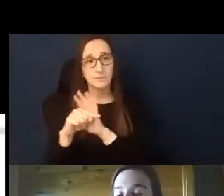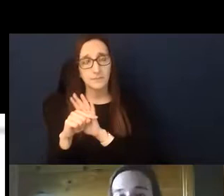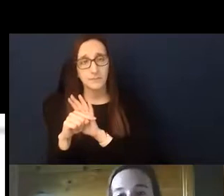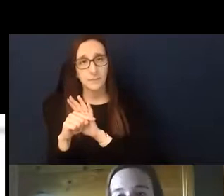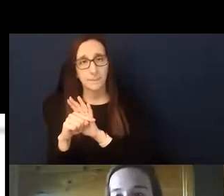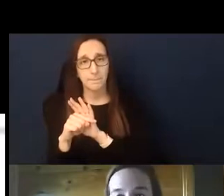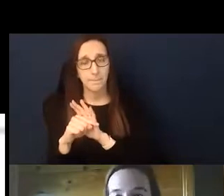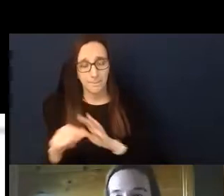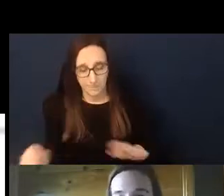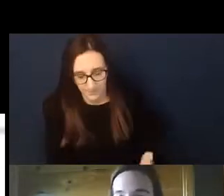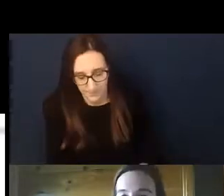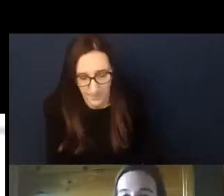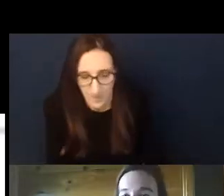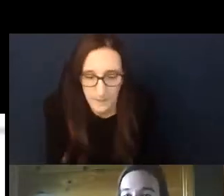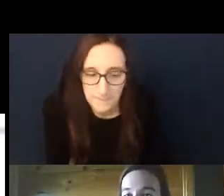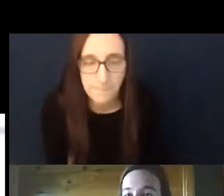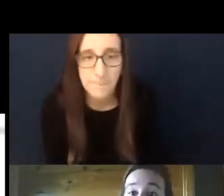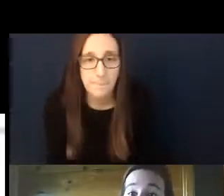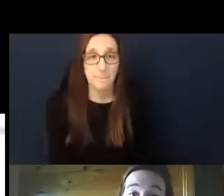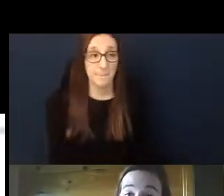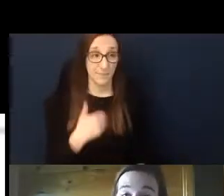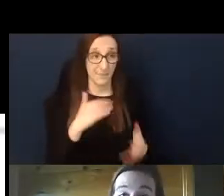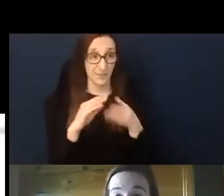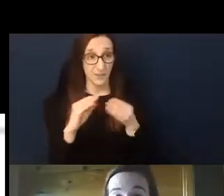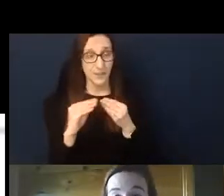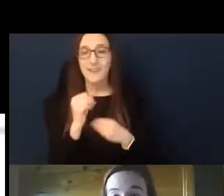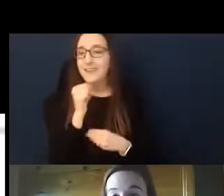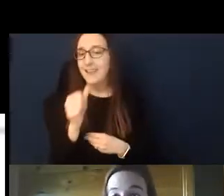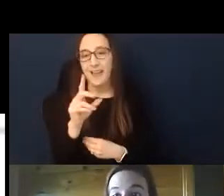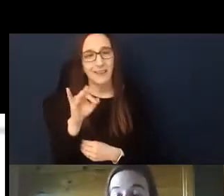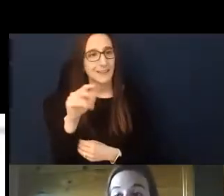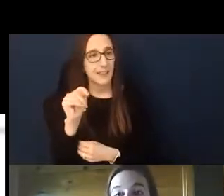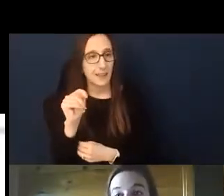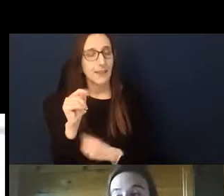so my slogan for my entire business is, it's not a diet, it's a lifestyle.